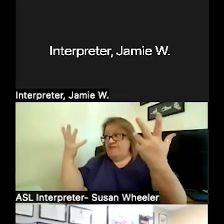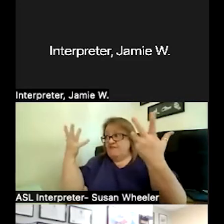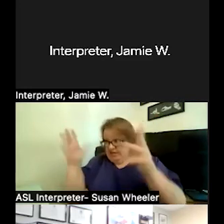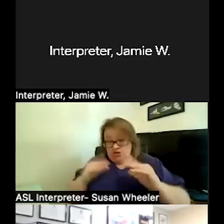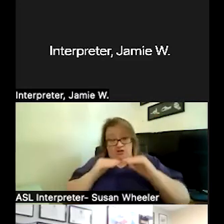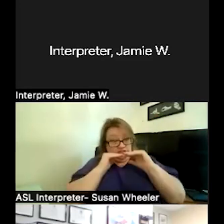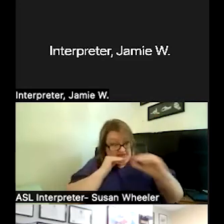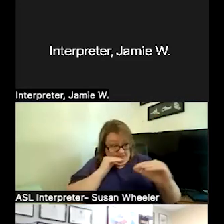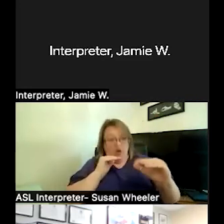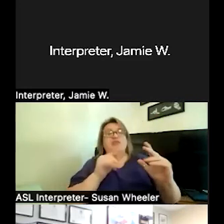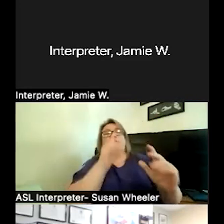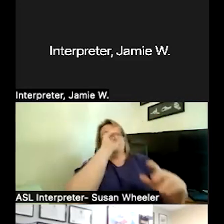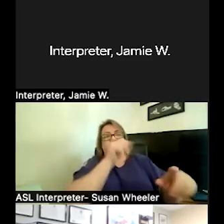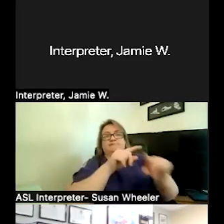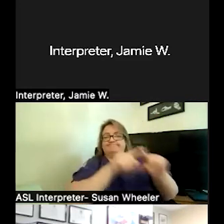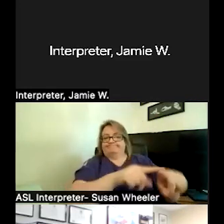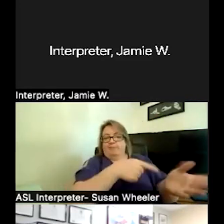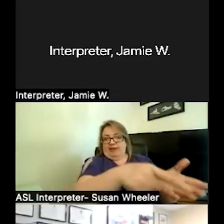And the resources here.